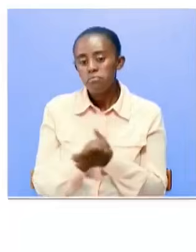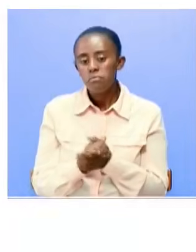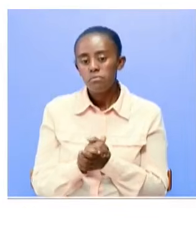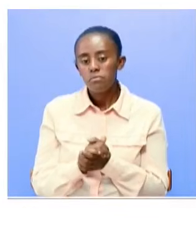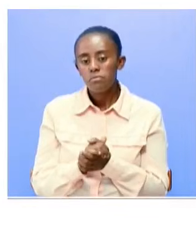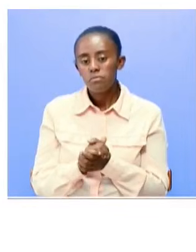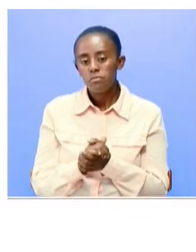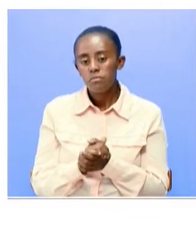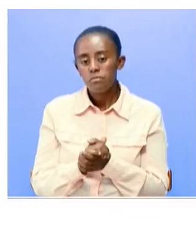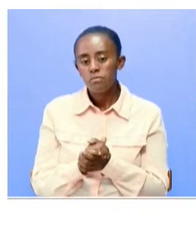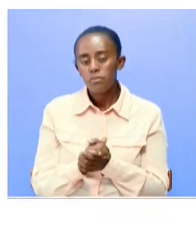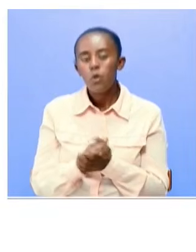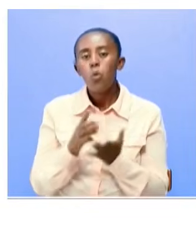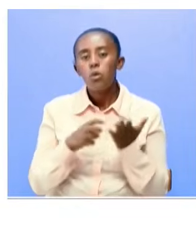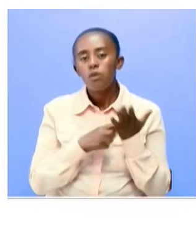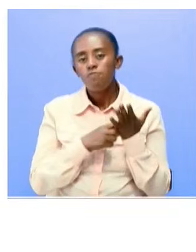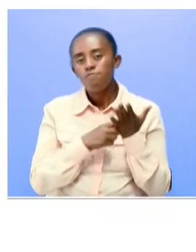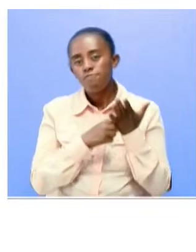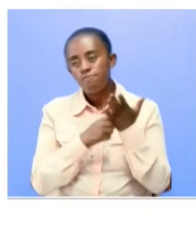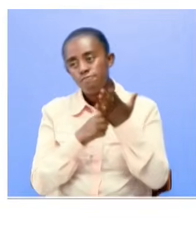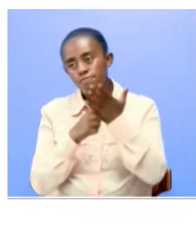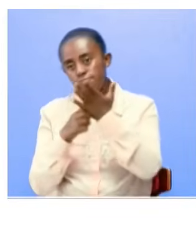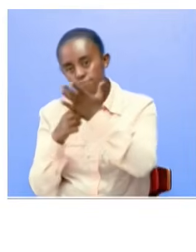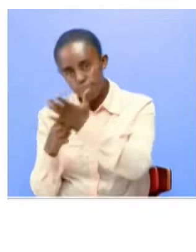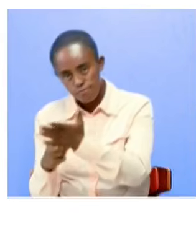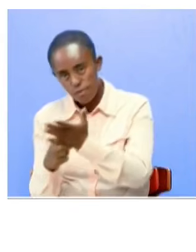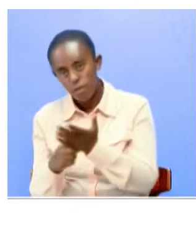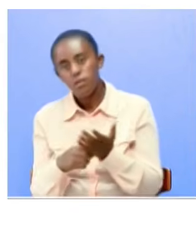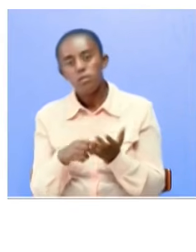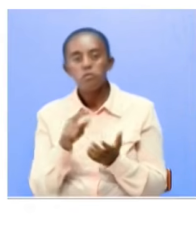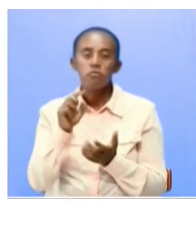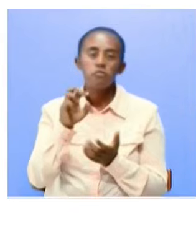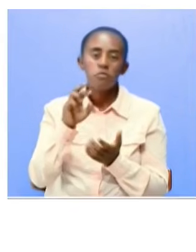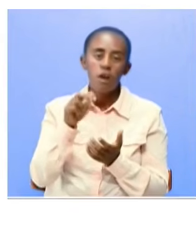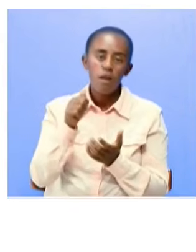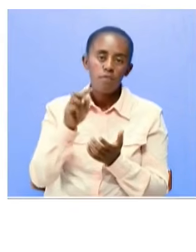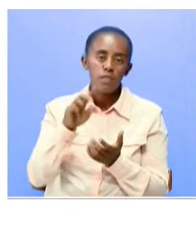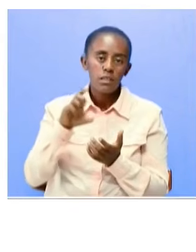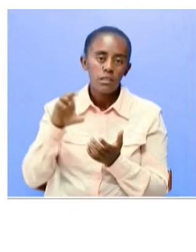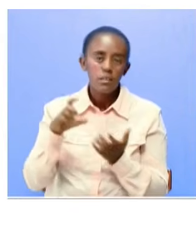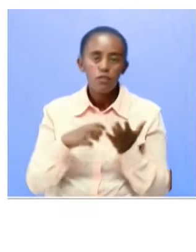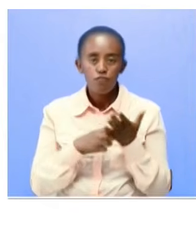said traveled. Traveled to Addis Ababa.